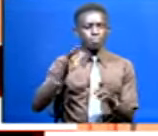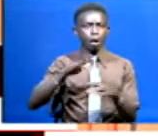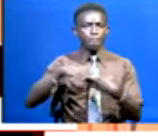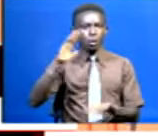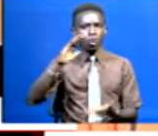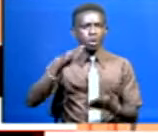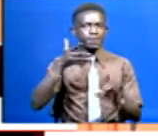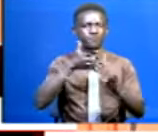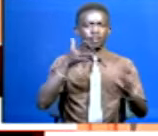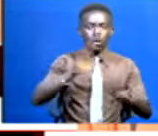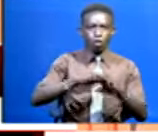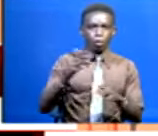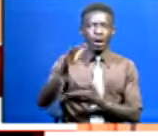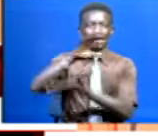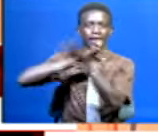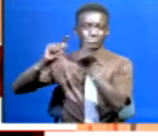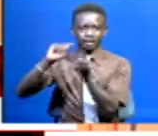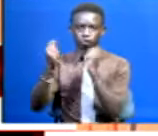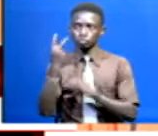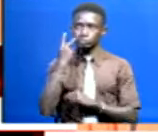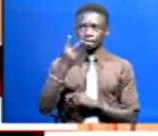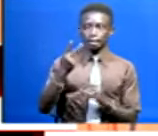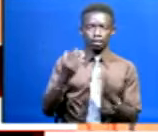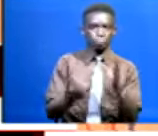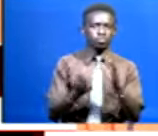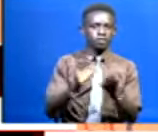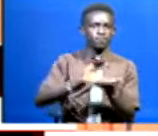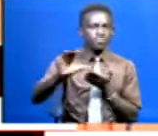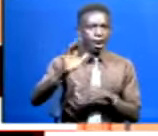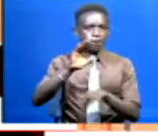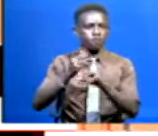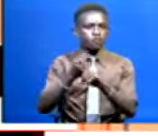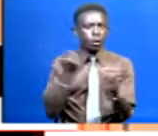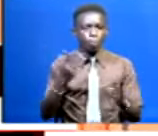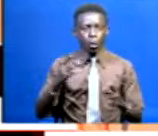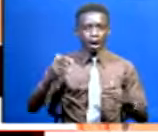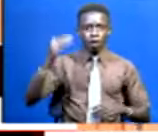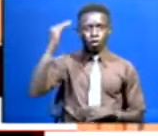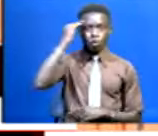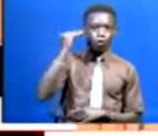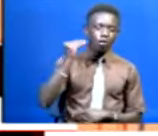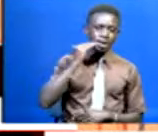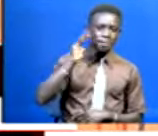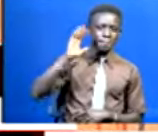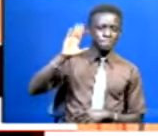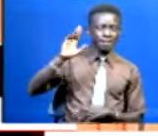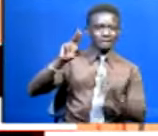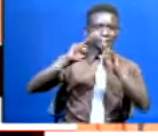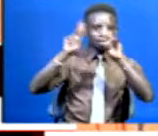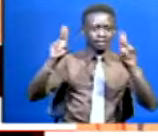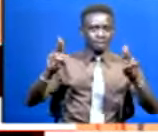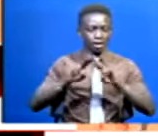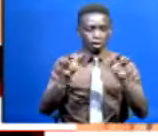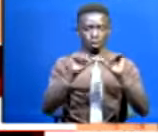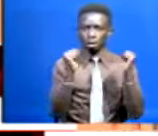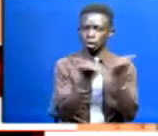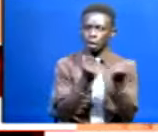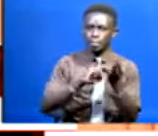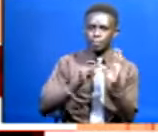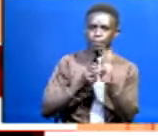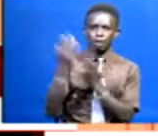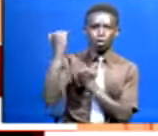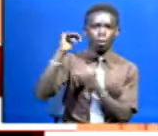has been funded by the Korea International Cooperation Agency and the World Vision Kenya, is expected to reduce the